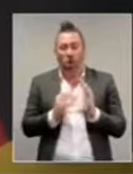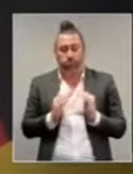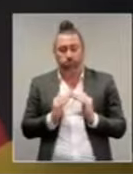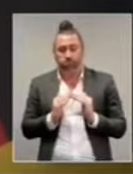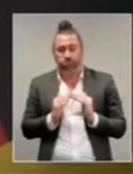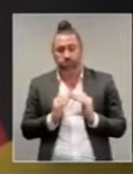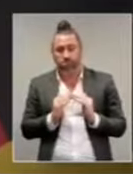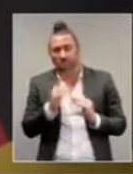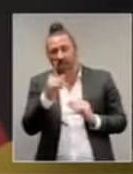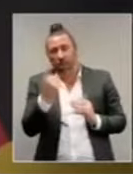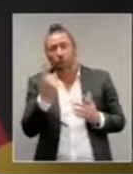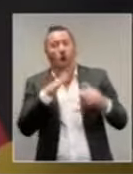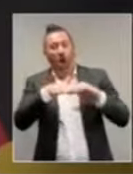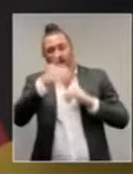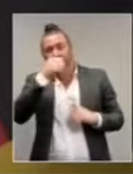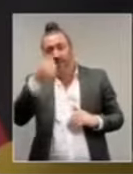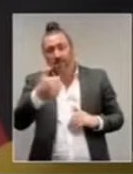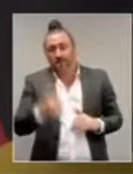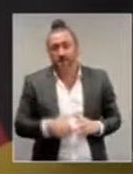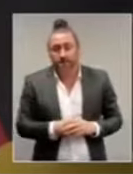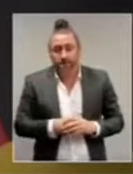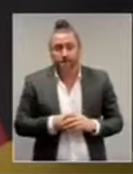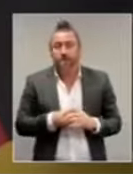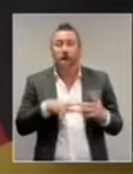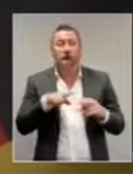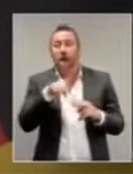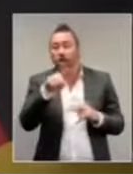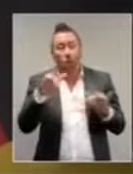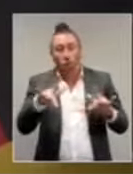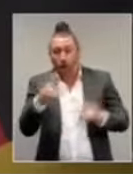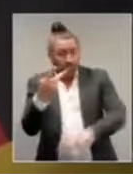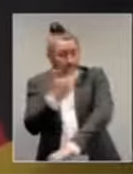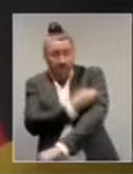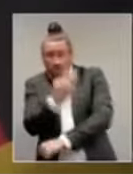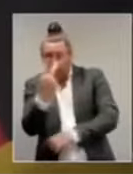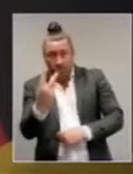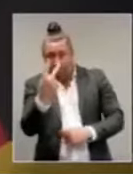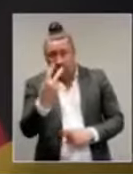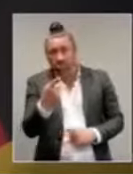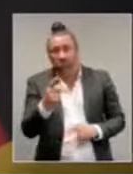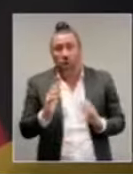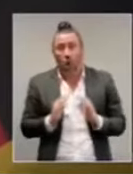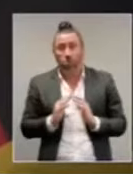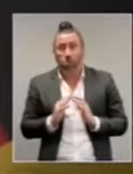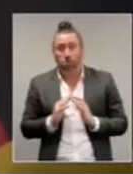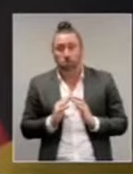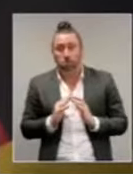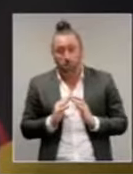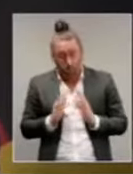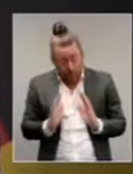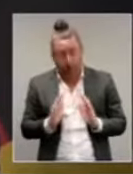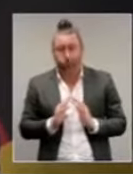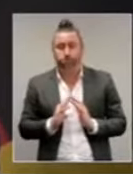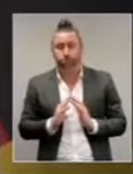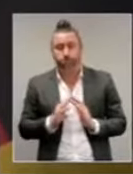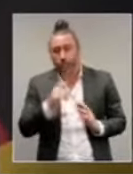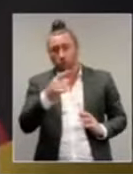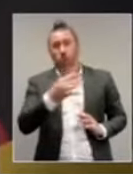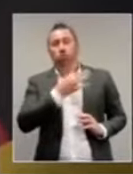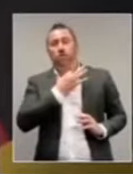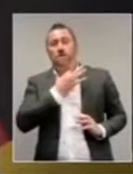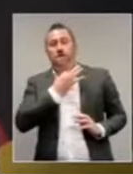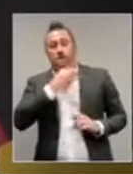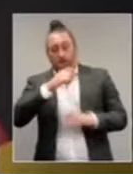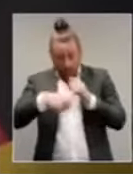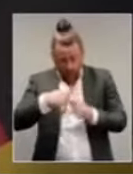if you are not fully vaxxed stay home you are at greater risk of catching covid becoming ill